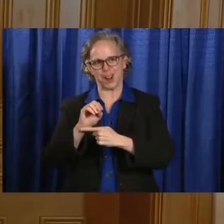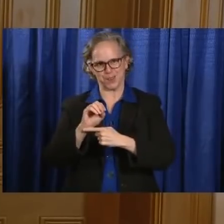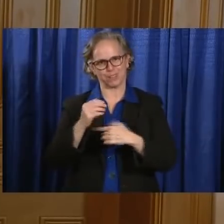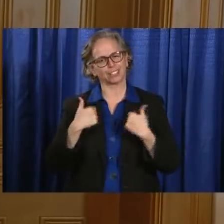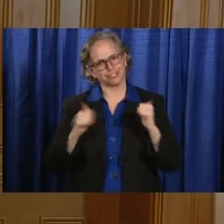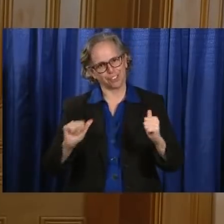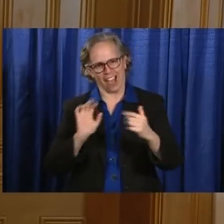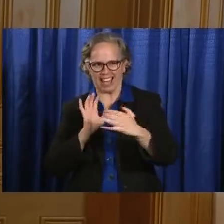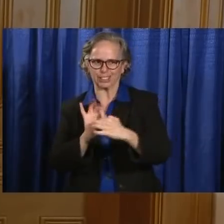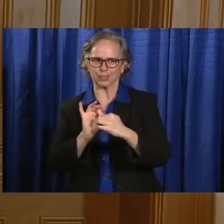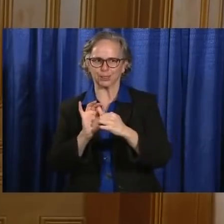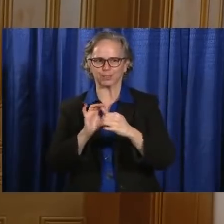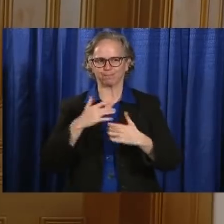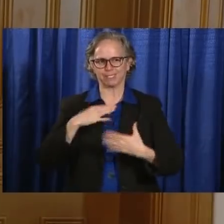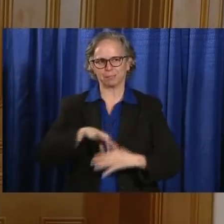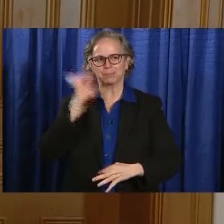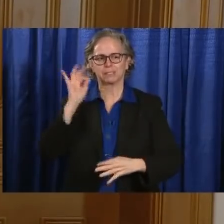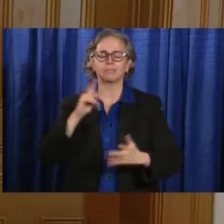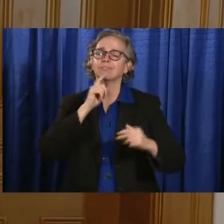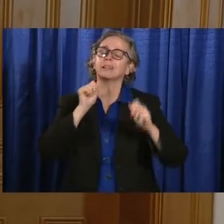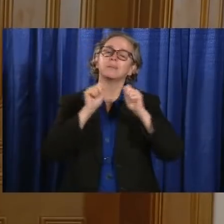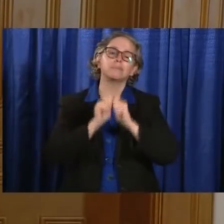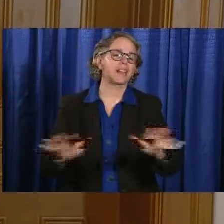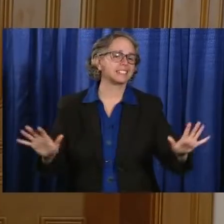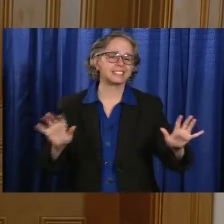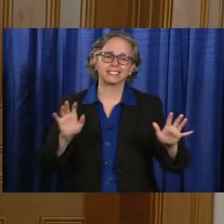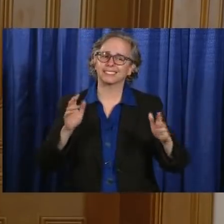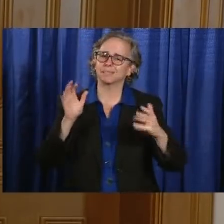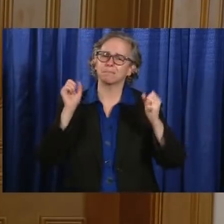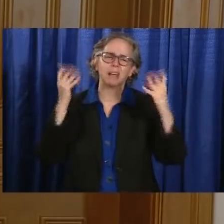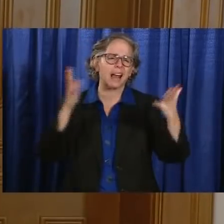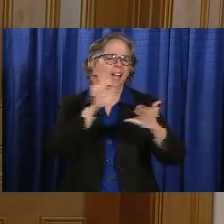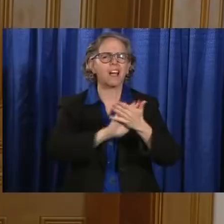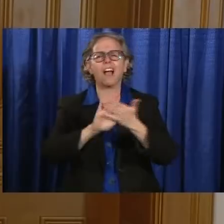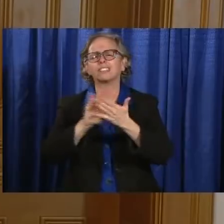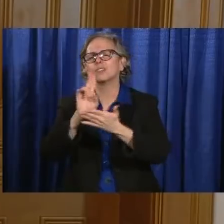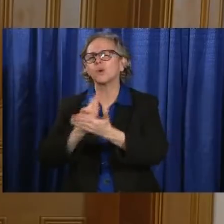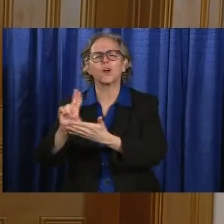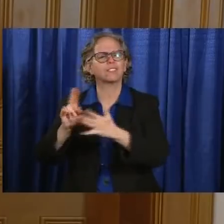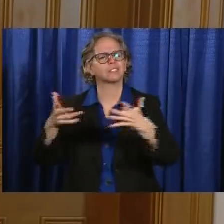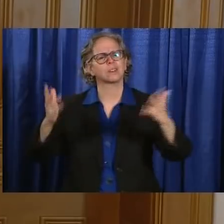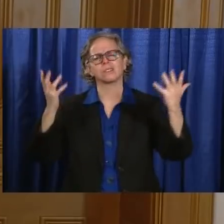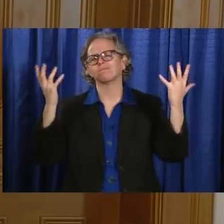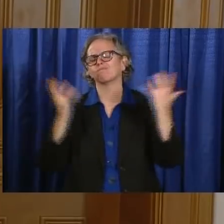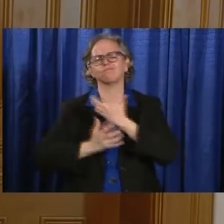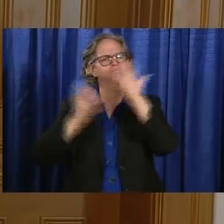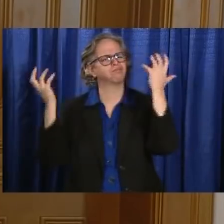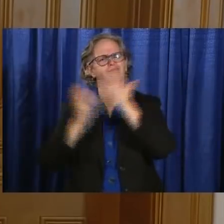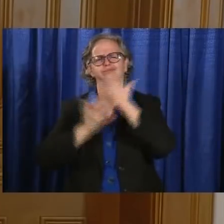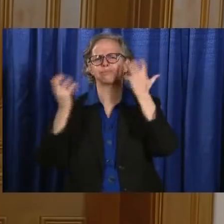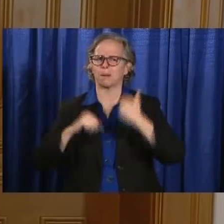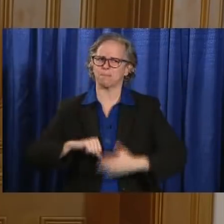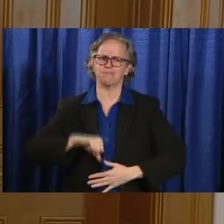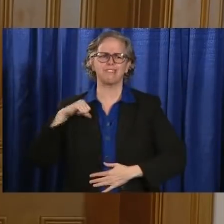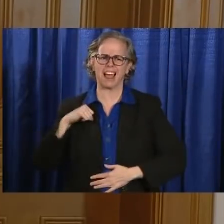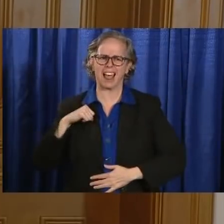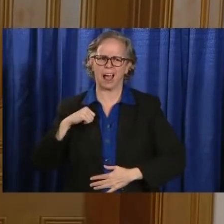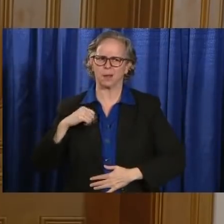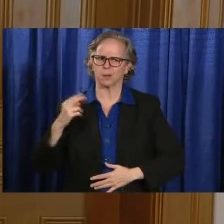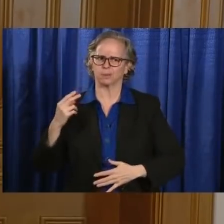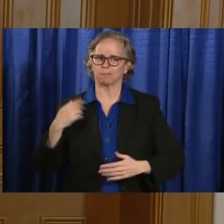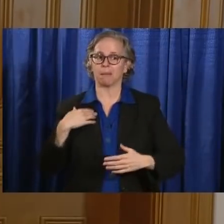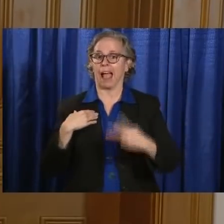truly blessed with some amazing colleges and universities. And I started off with my two alma maters,